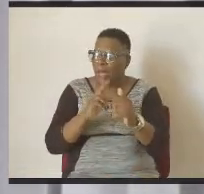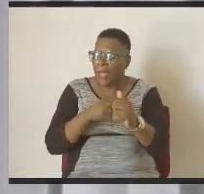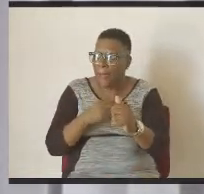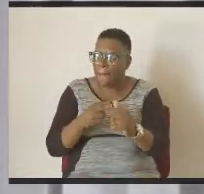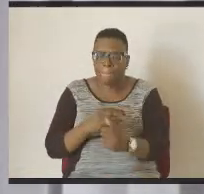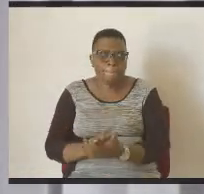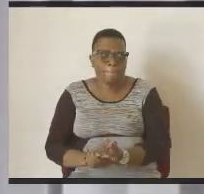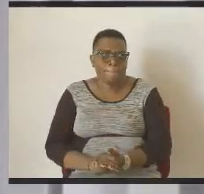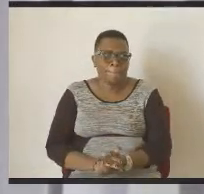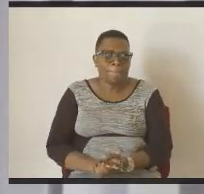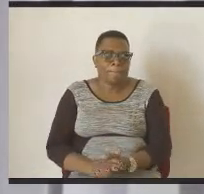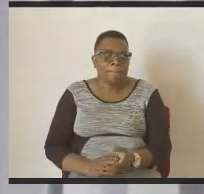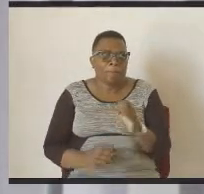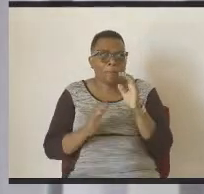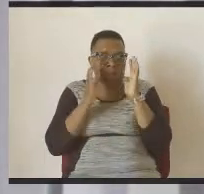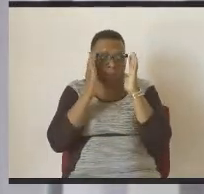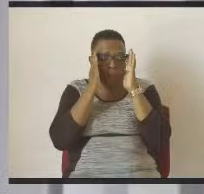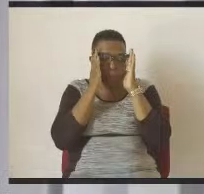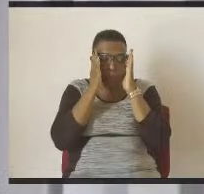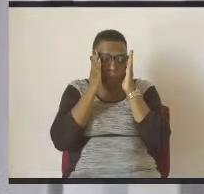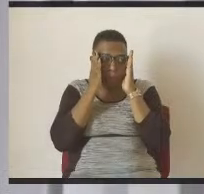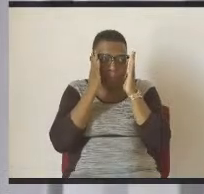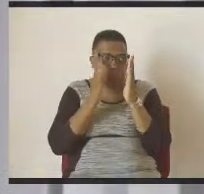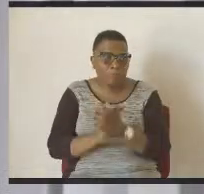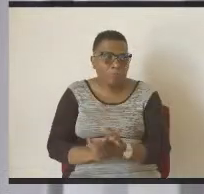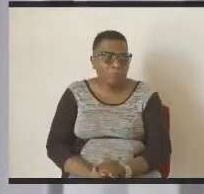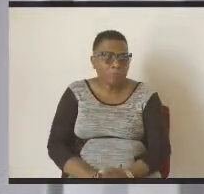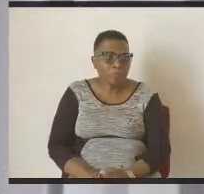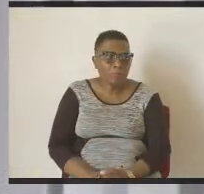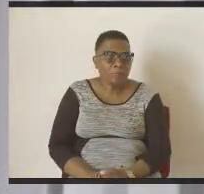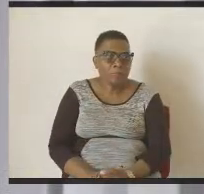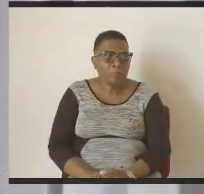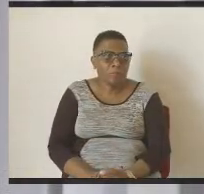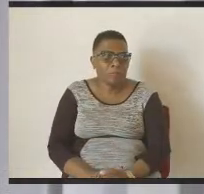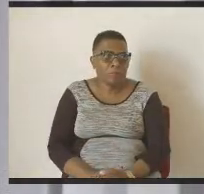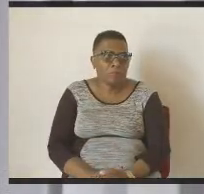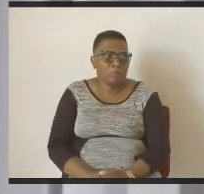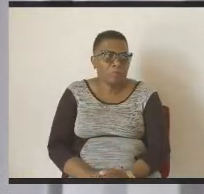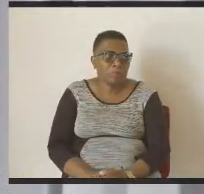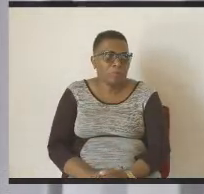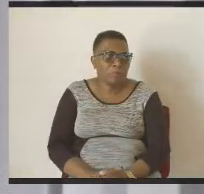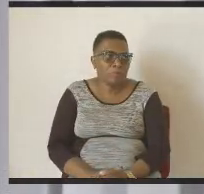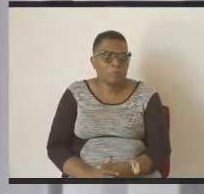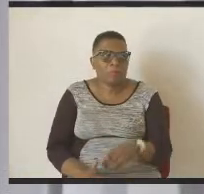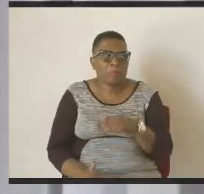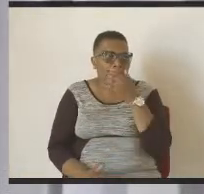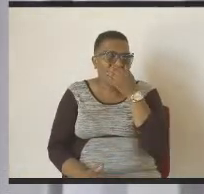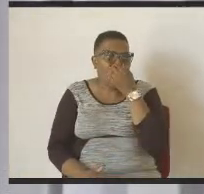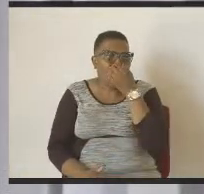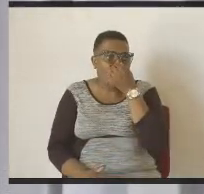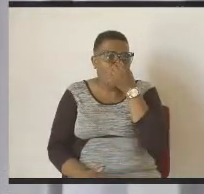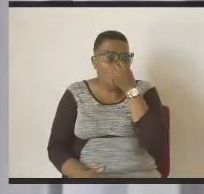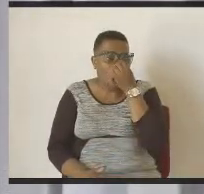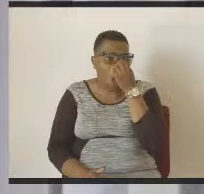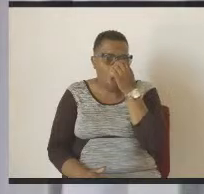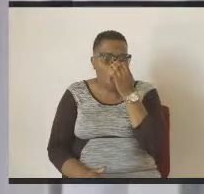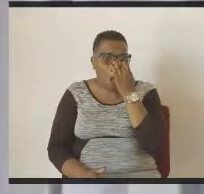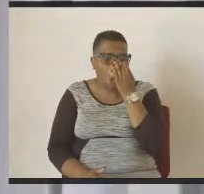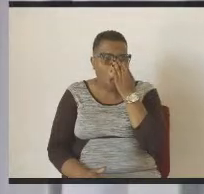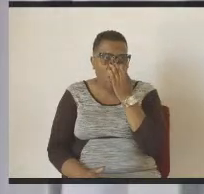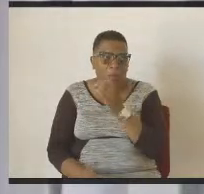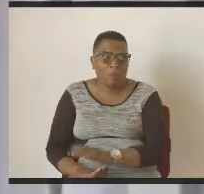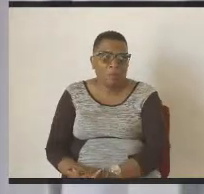And can it be that I should gain an interest in the Savior's blood? Died he for me who causes pain?